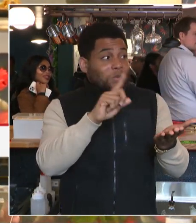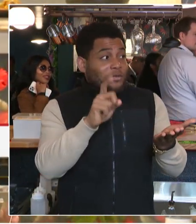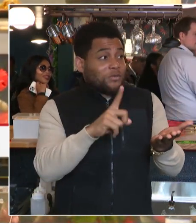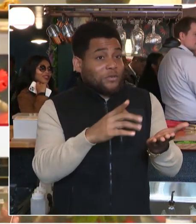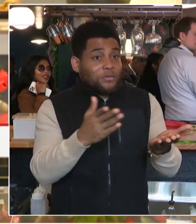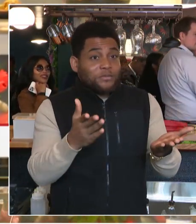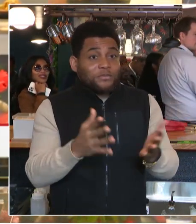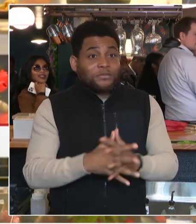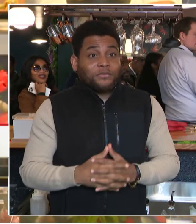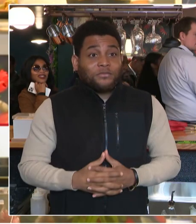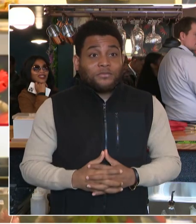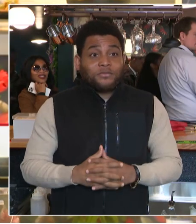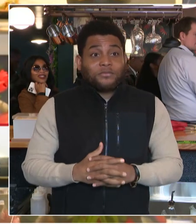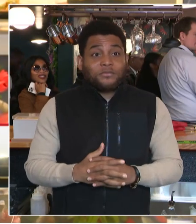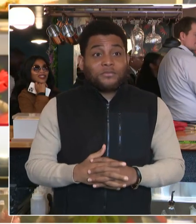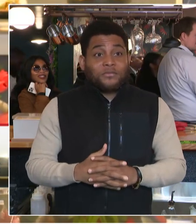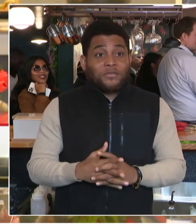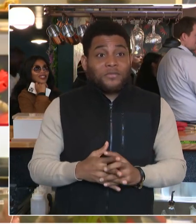Okay.